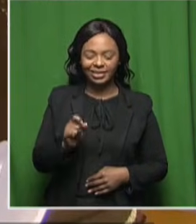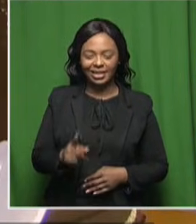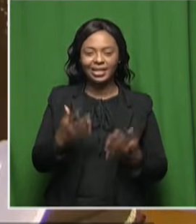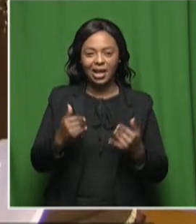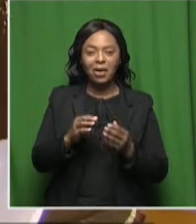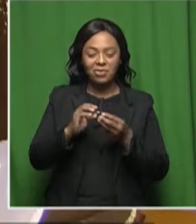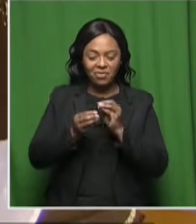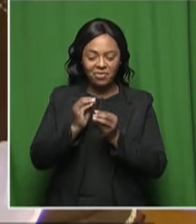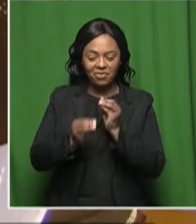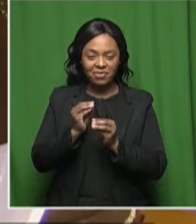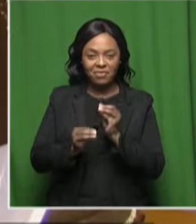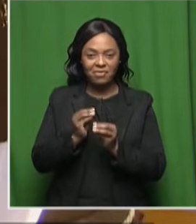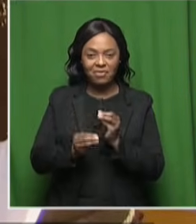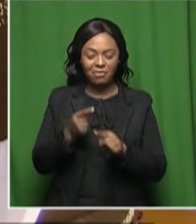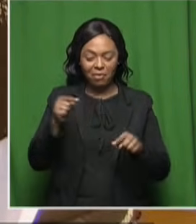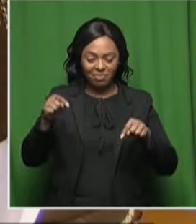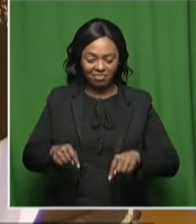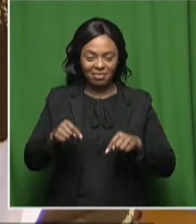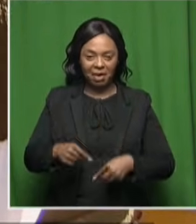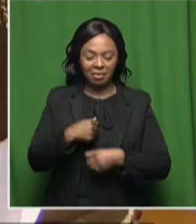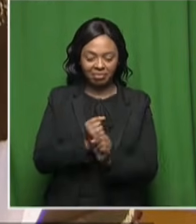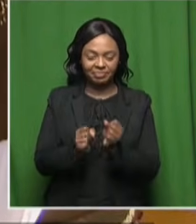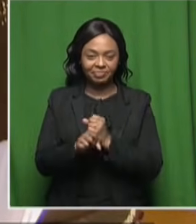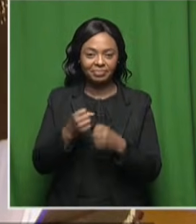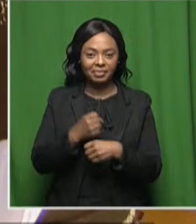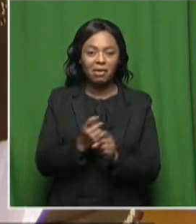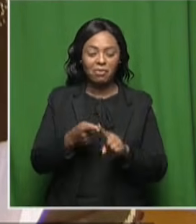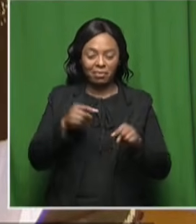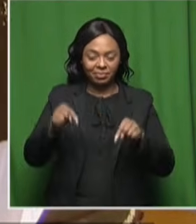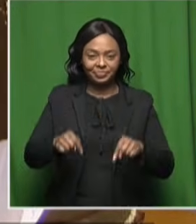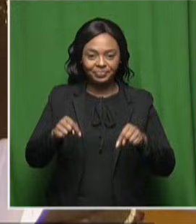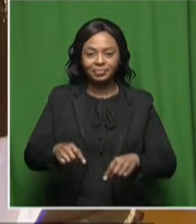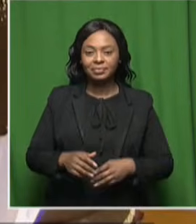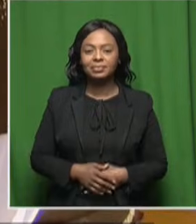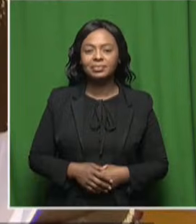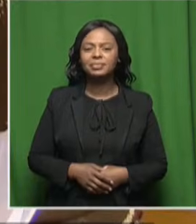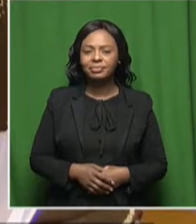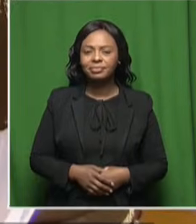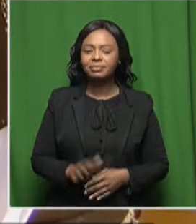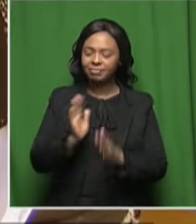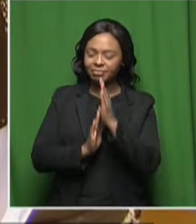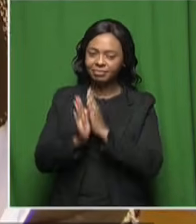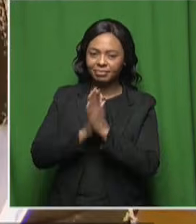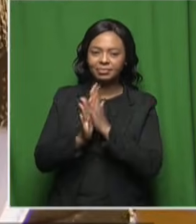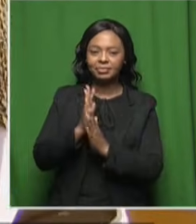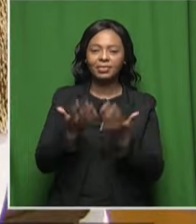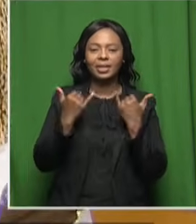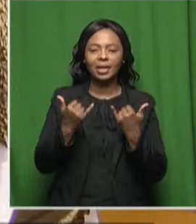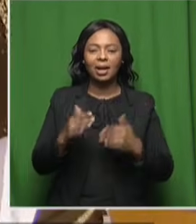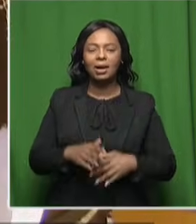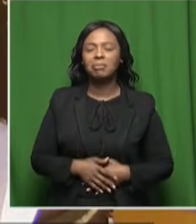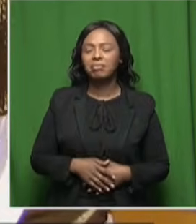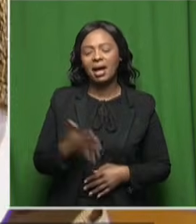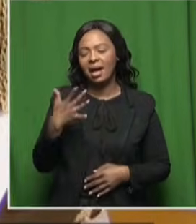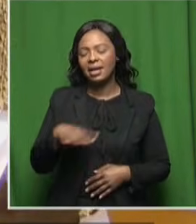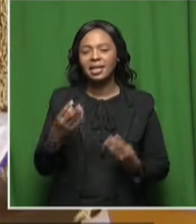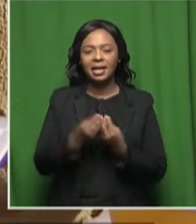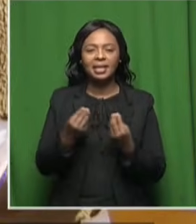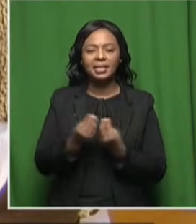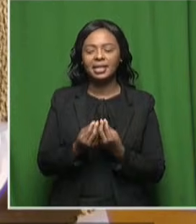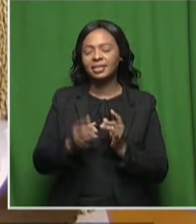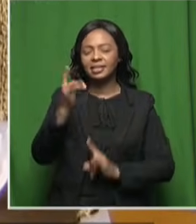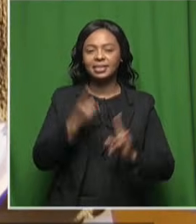here in Bokkom. Let us talk about Velddrif itself. What is the allure? Besides the natural splendor and beauty, what does the